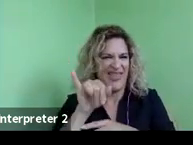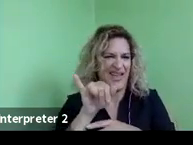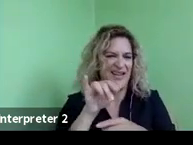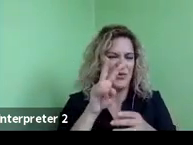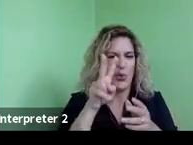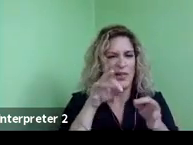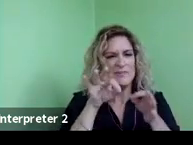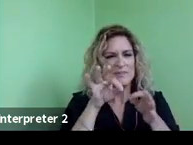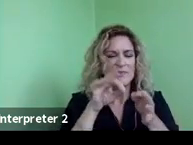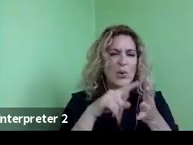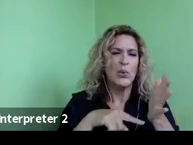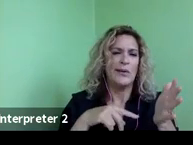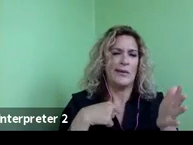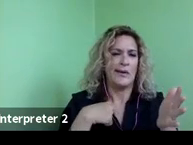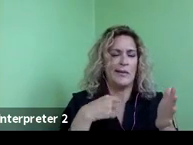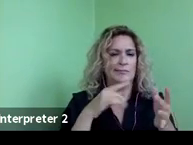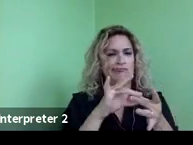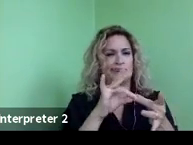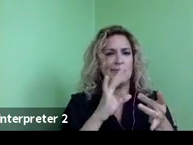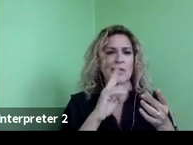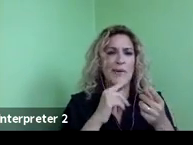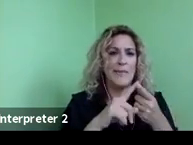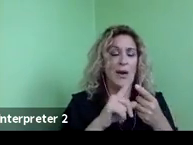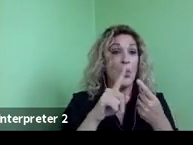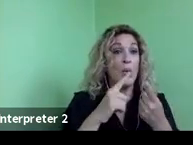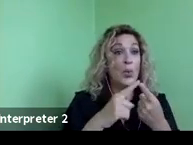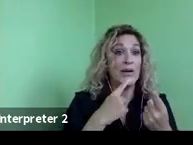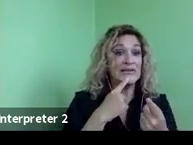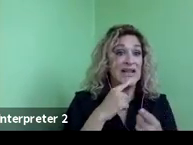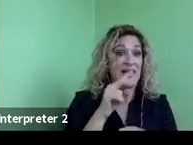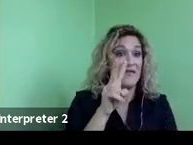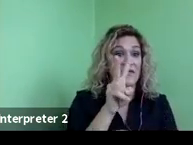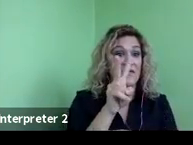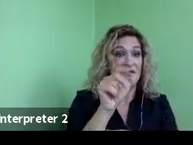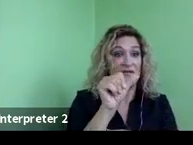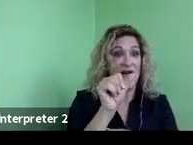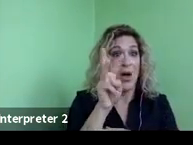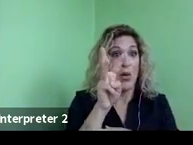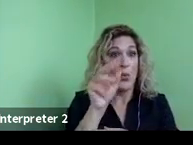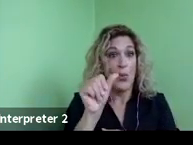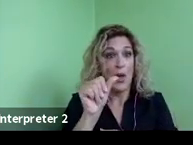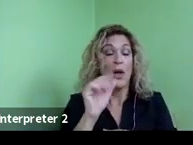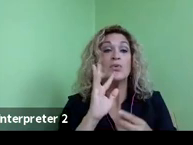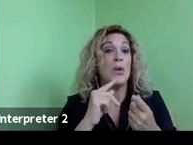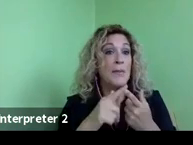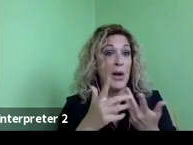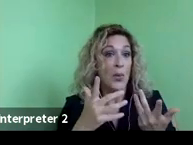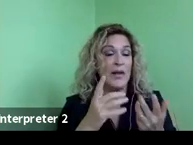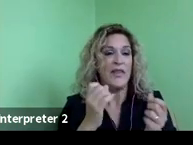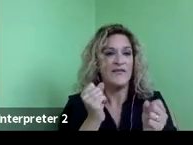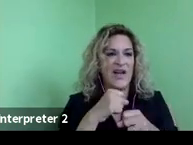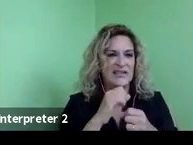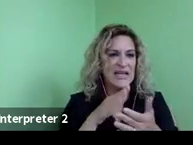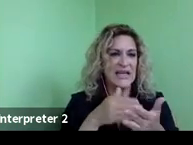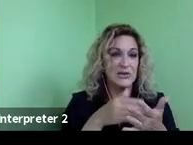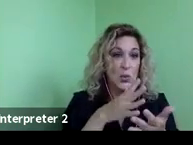overview of what I'm referencing. When I say VAWA, I'm talking about the Violence Against Women Act. And